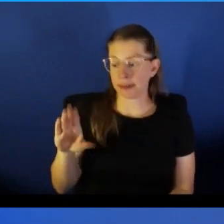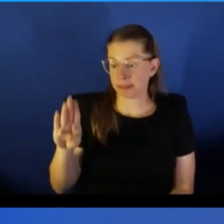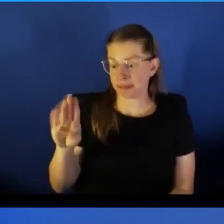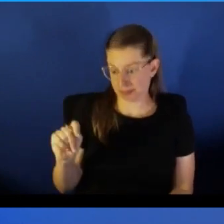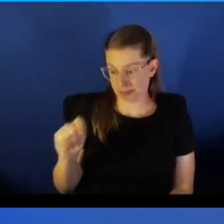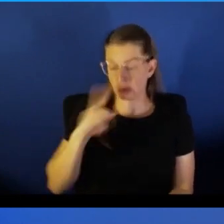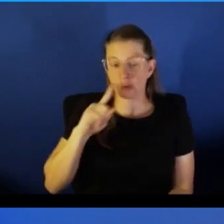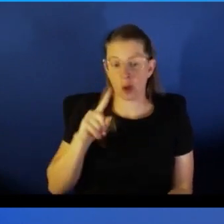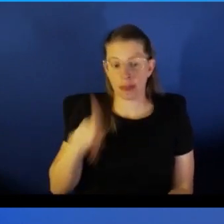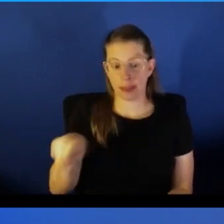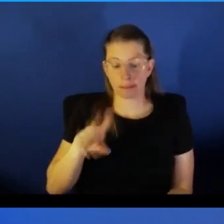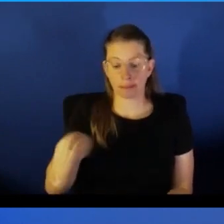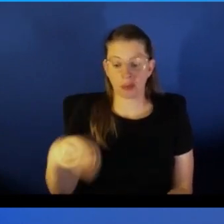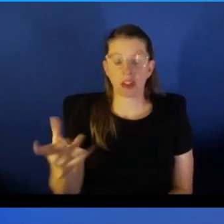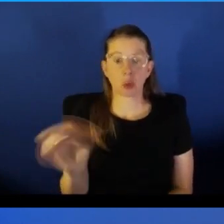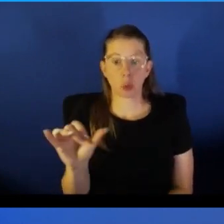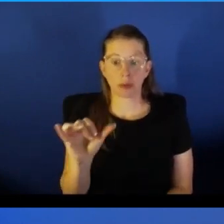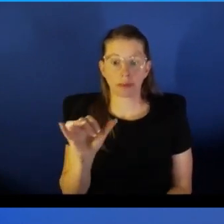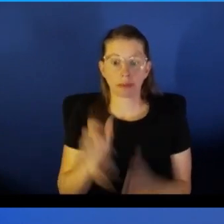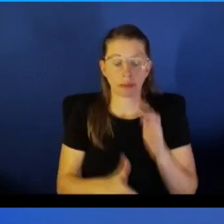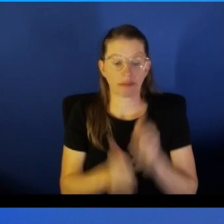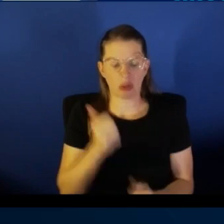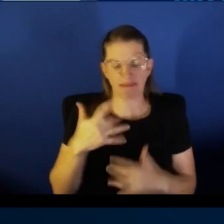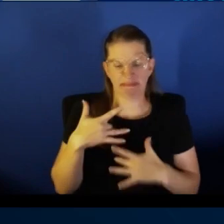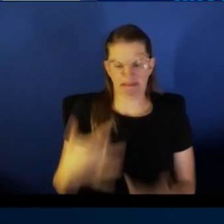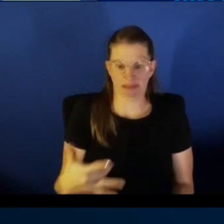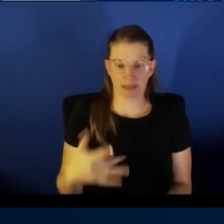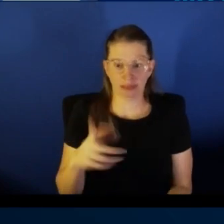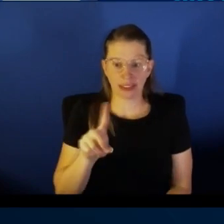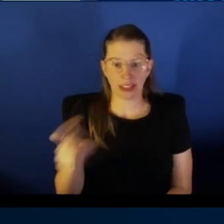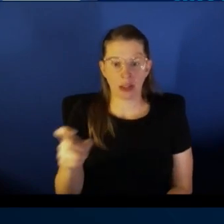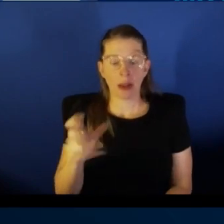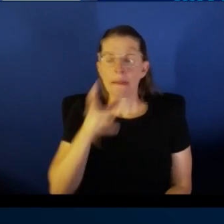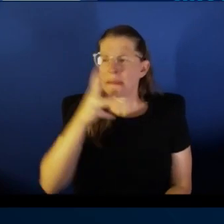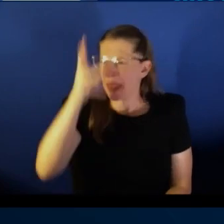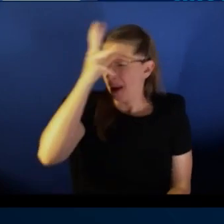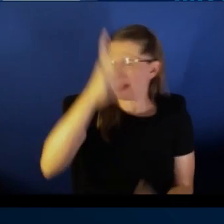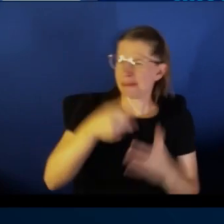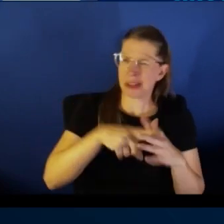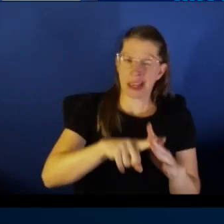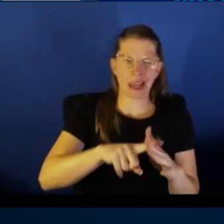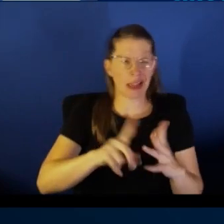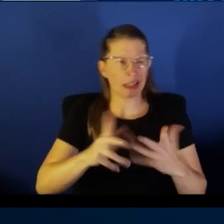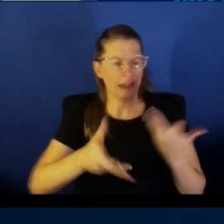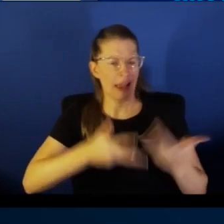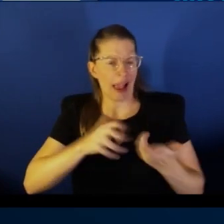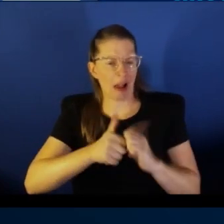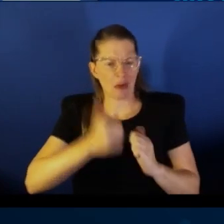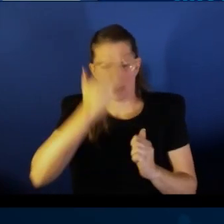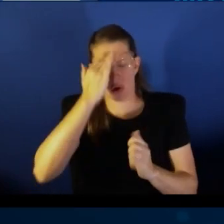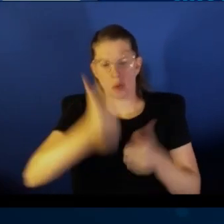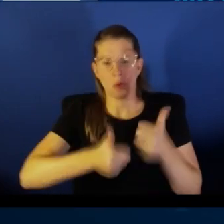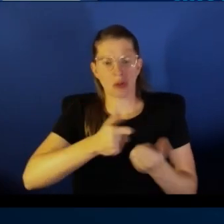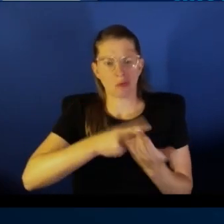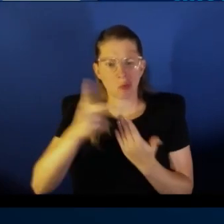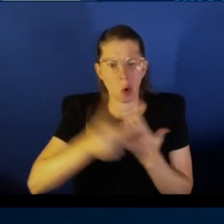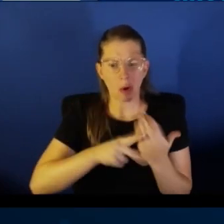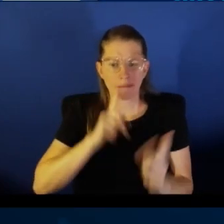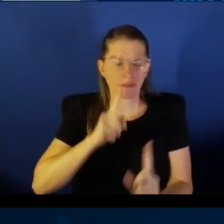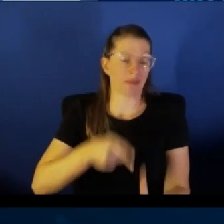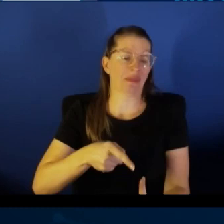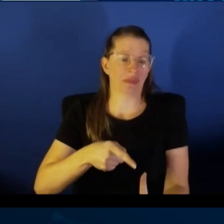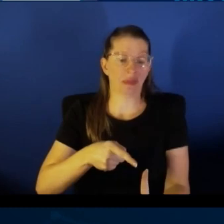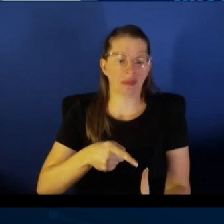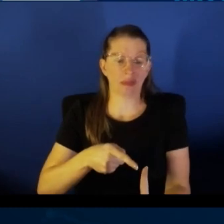we're doing is diagnostic. So where does a parent begin? How do they know what program, down to just what, when they